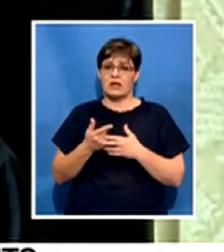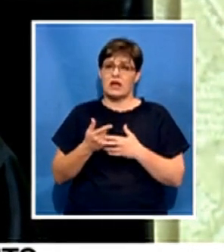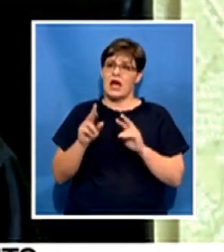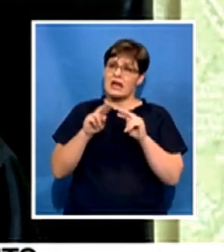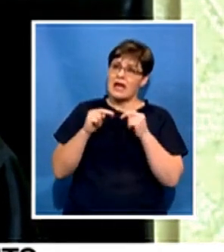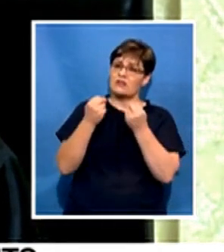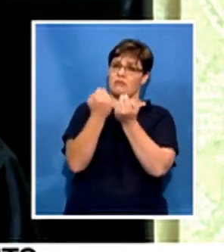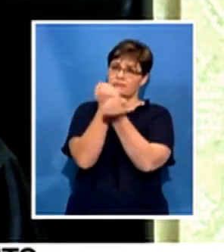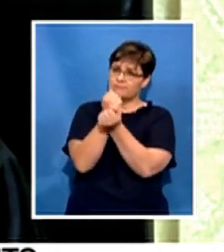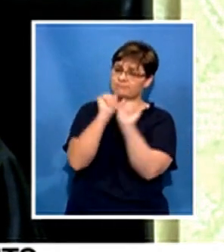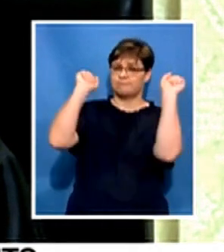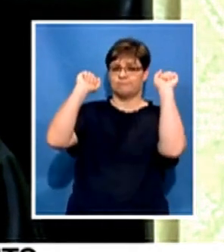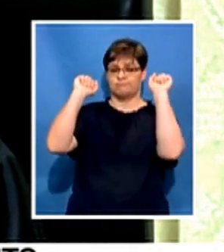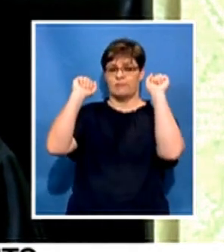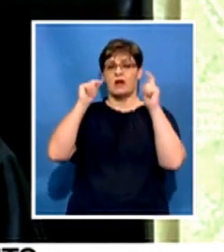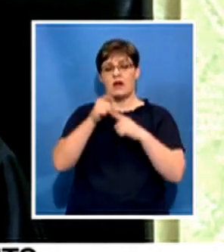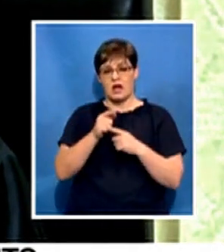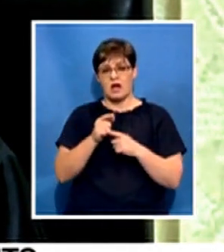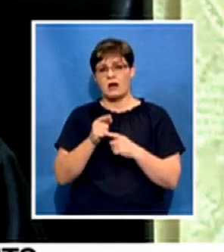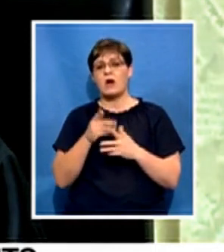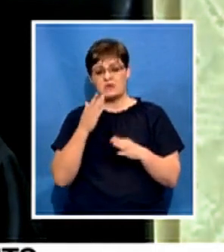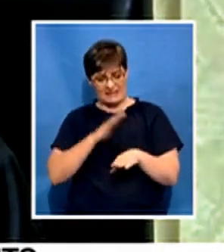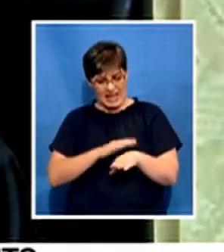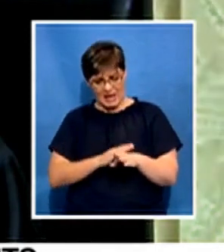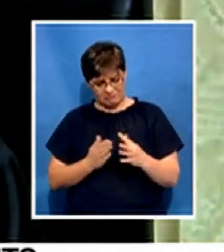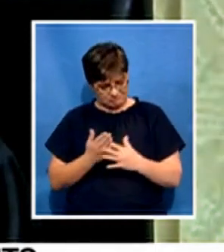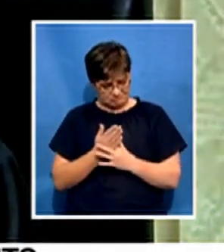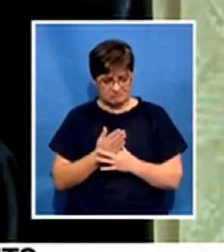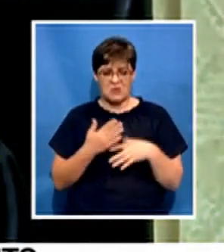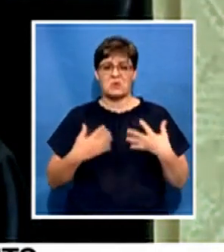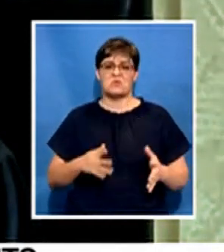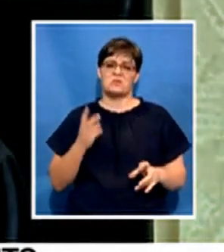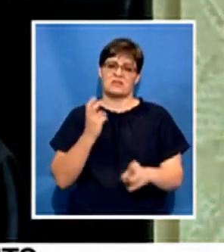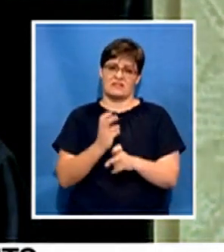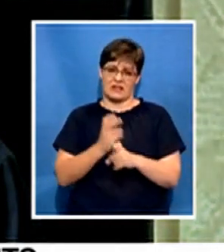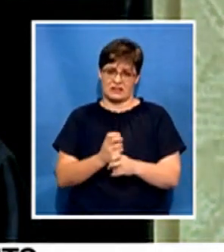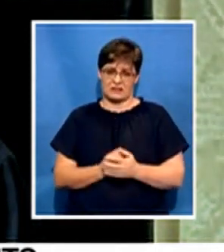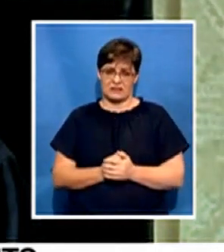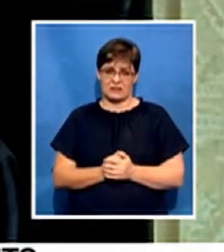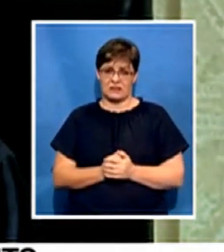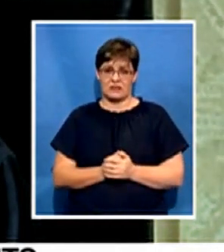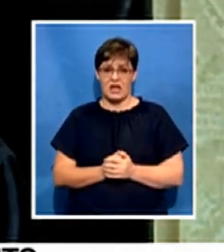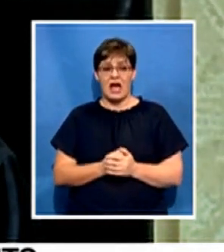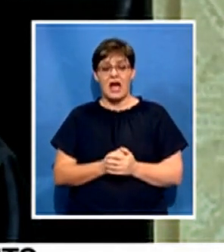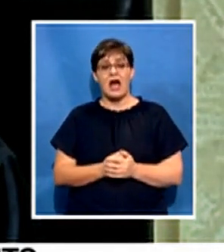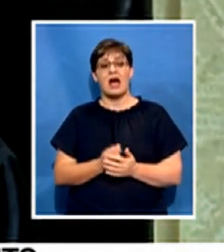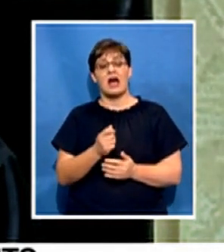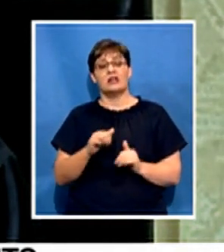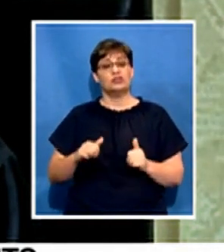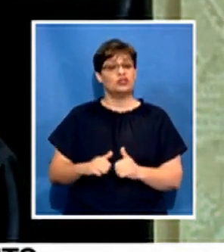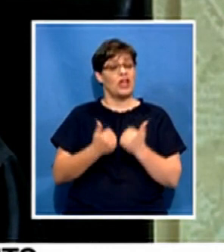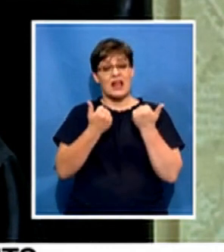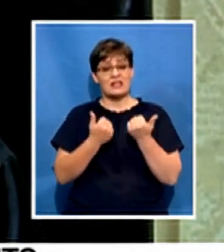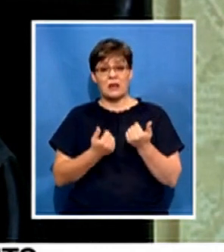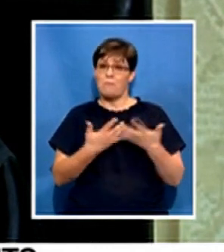a difficult period. The epicenter of these major challenges is within the ANC, that is marred in